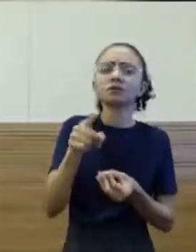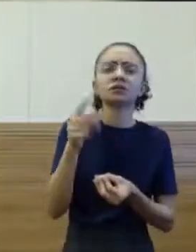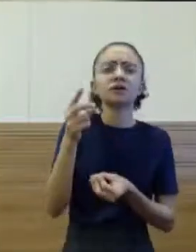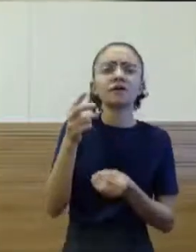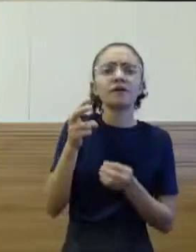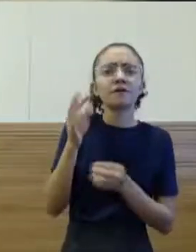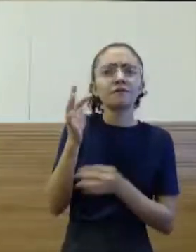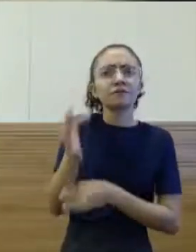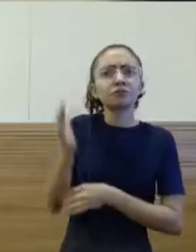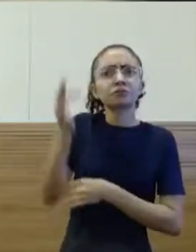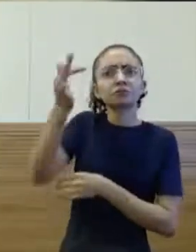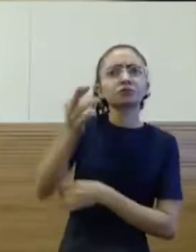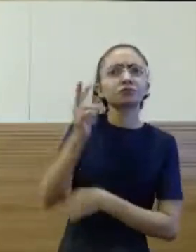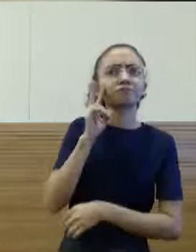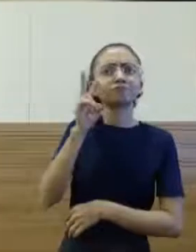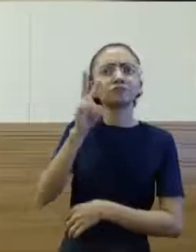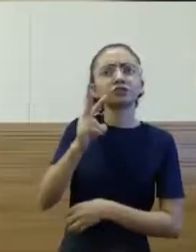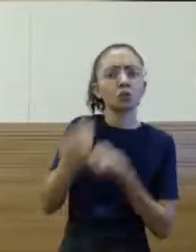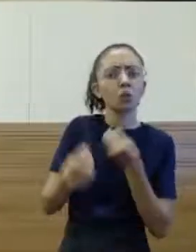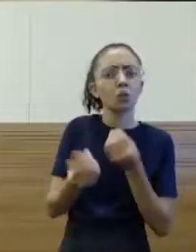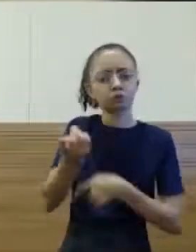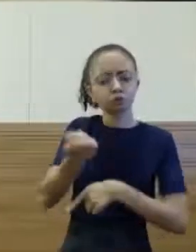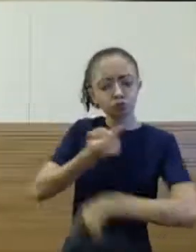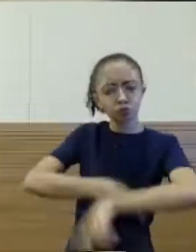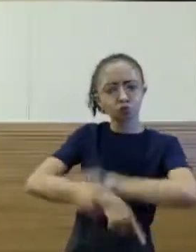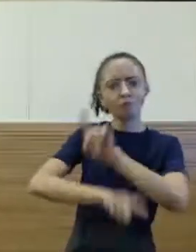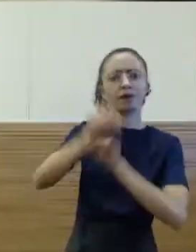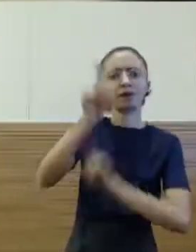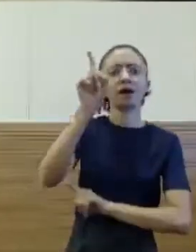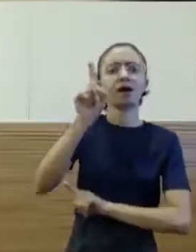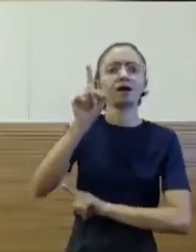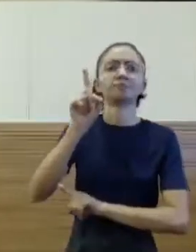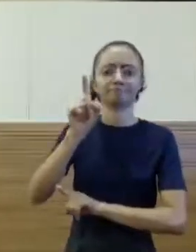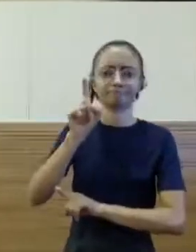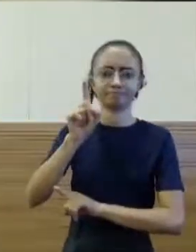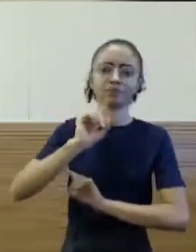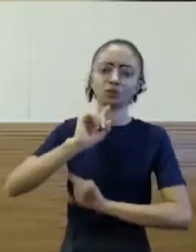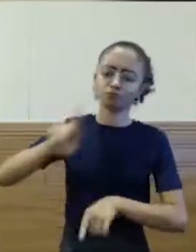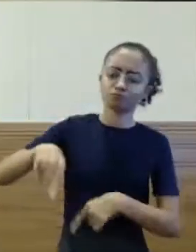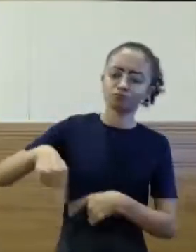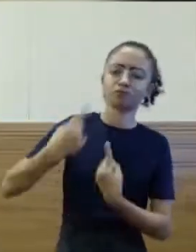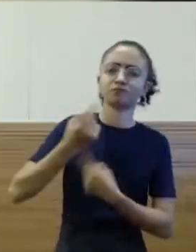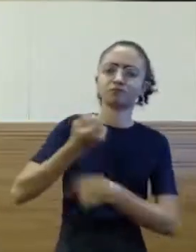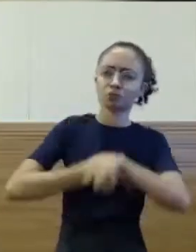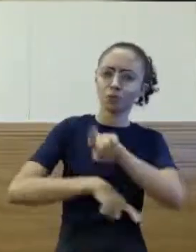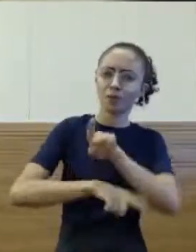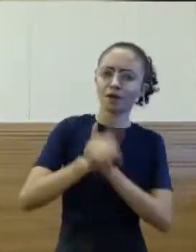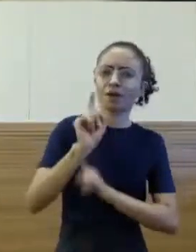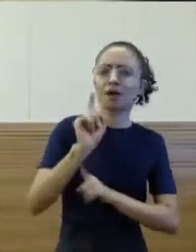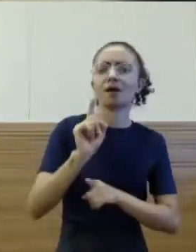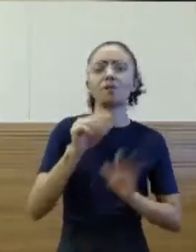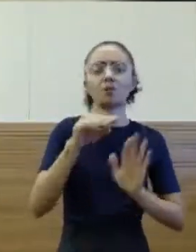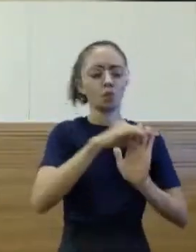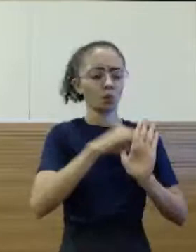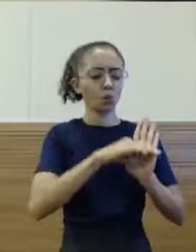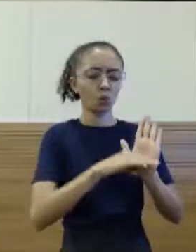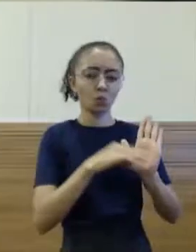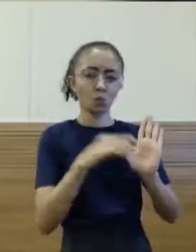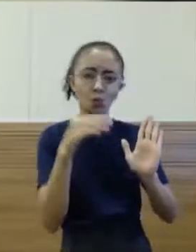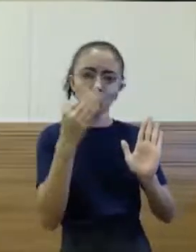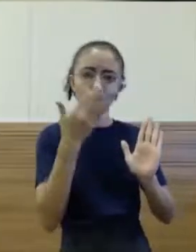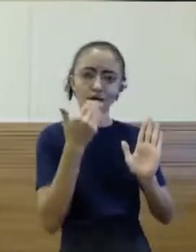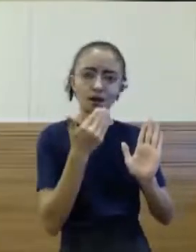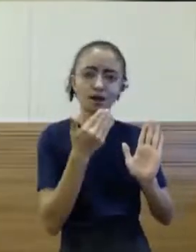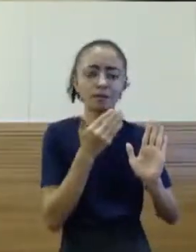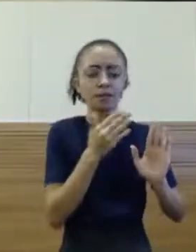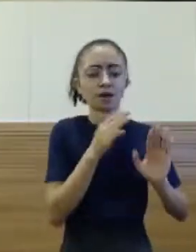you see which is possible to overcome, what is possible to overcome, and how to overcome these challenges, and to have the guide to